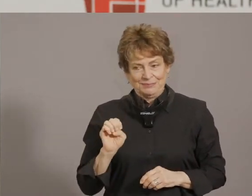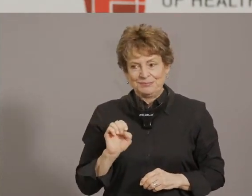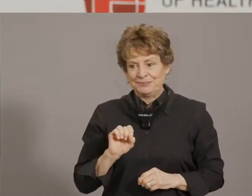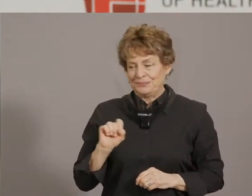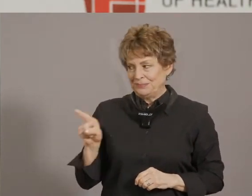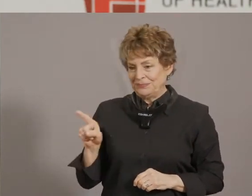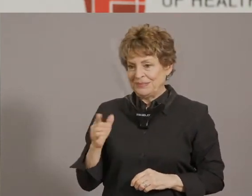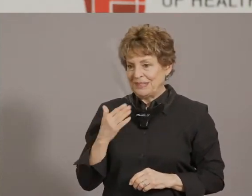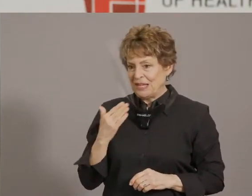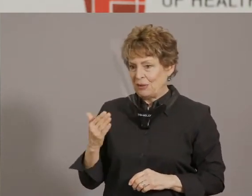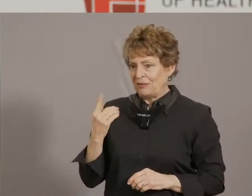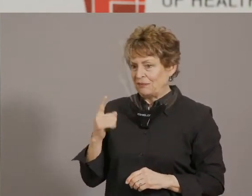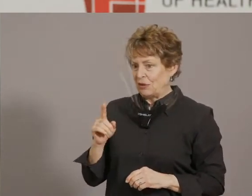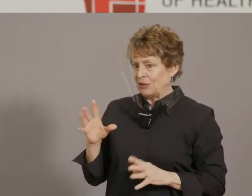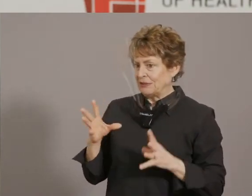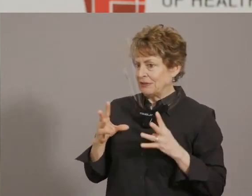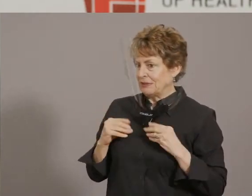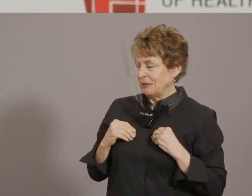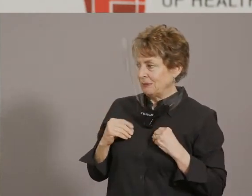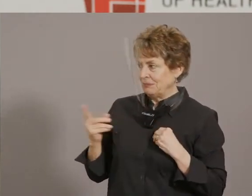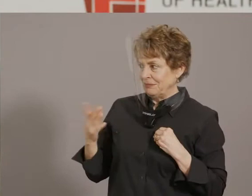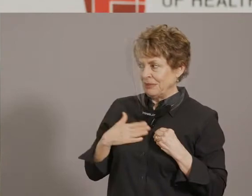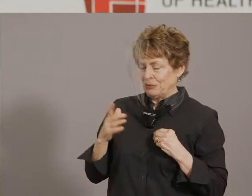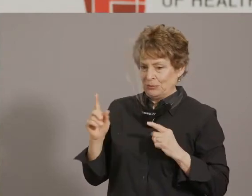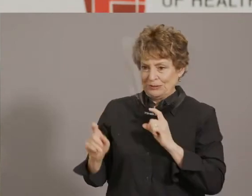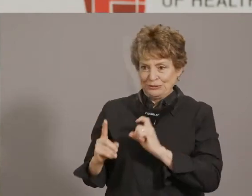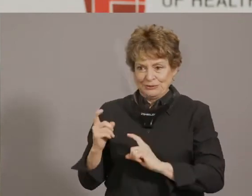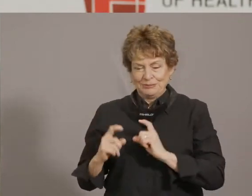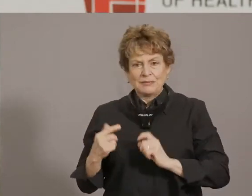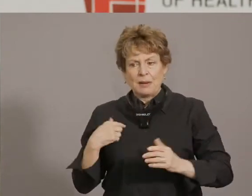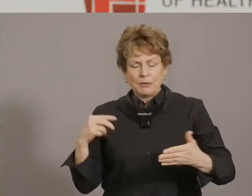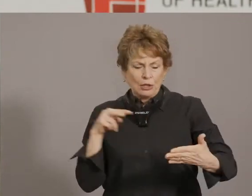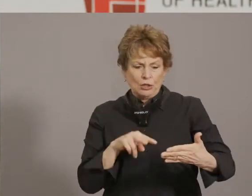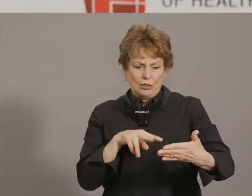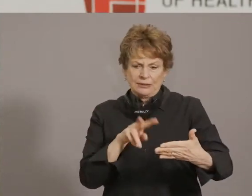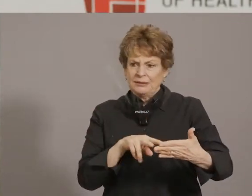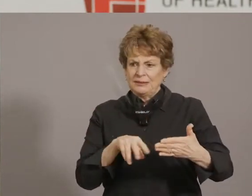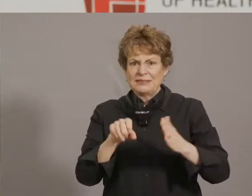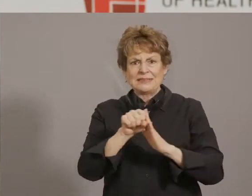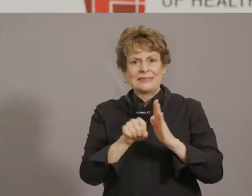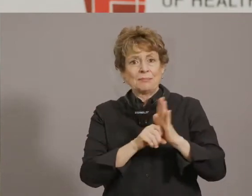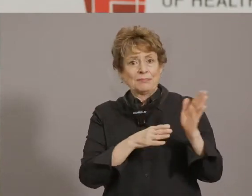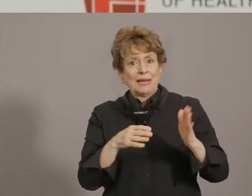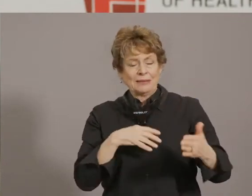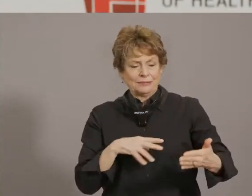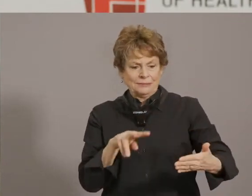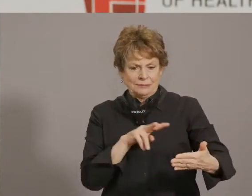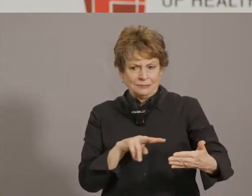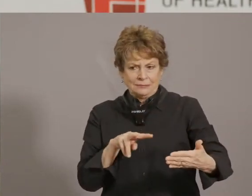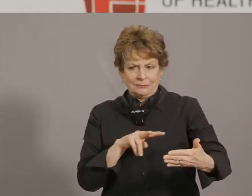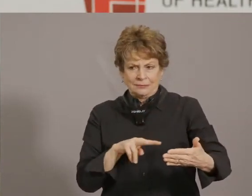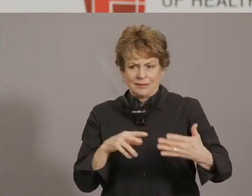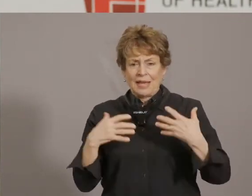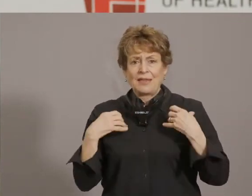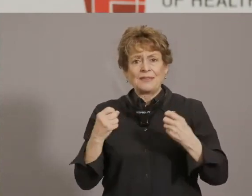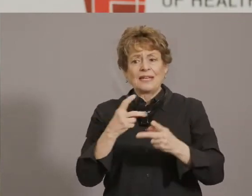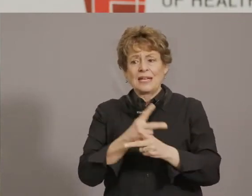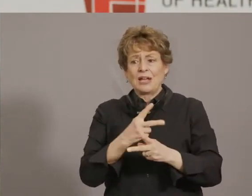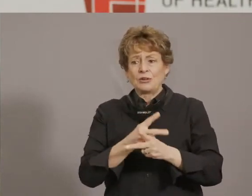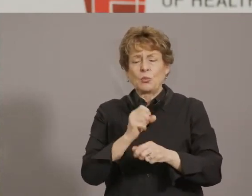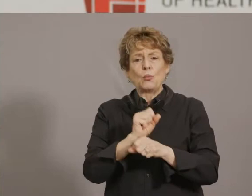questions. When I looked at the state vaccine plan, it looked like the healthcare worker population was around